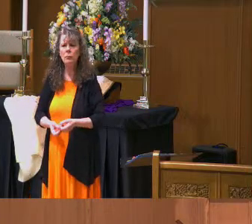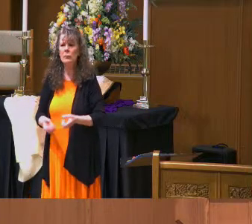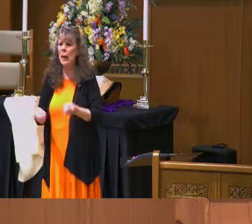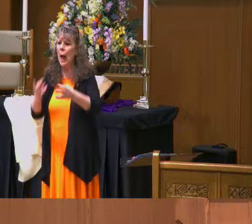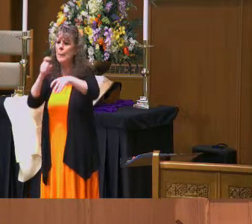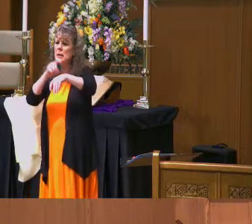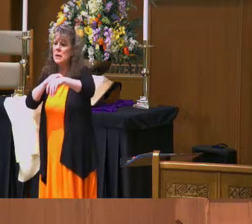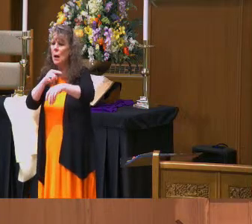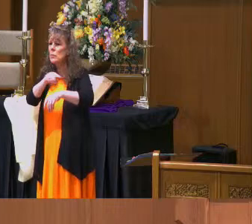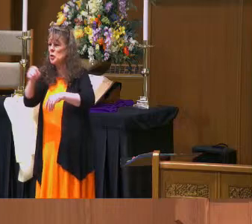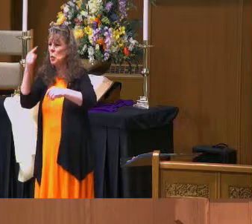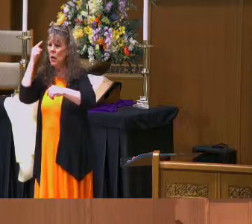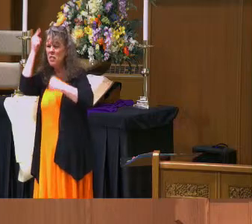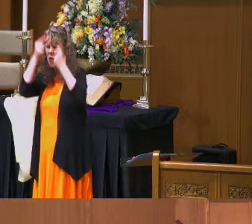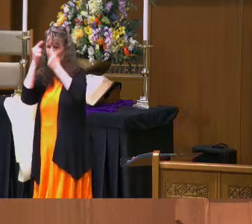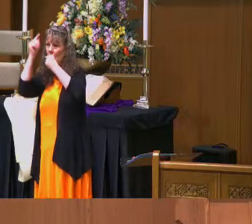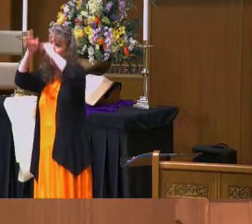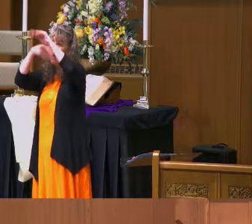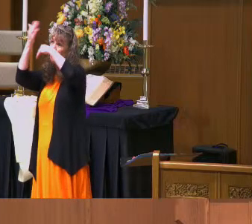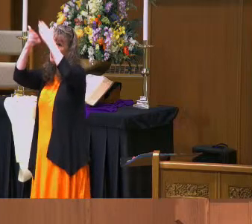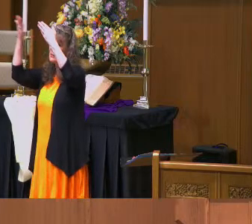you think of heaven?